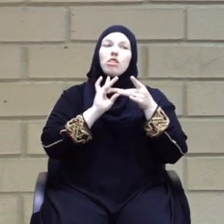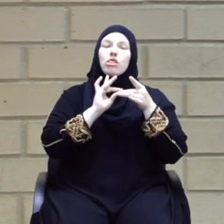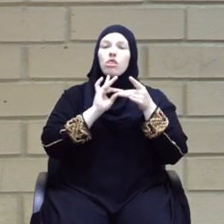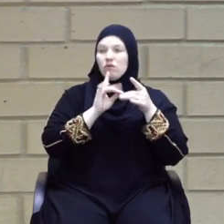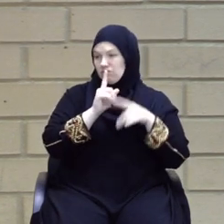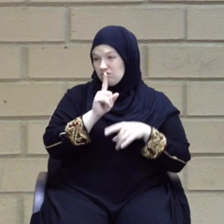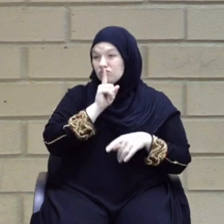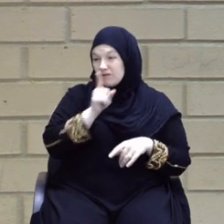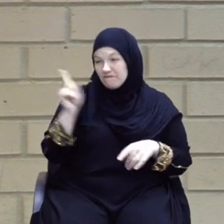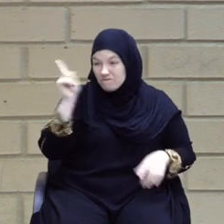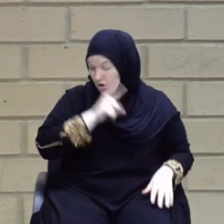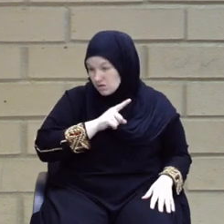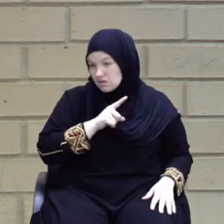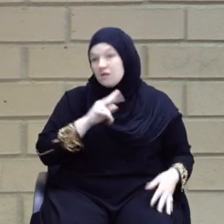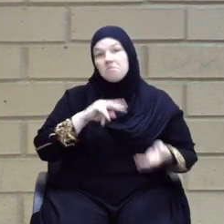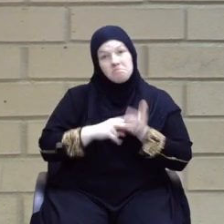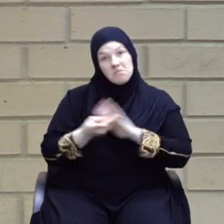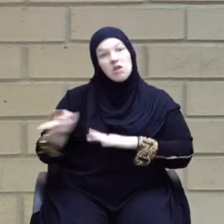share therein,